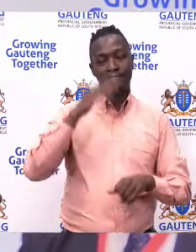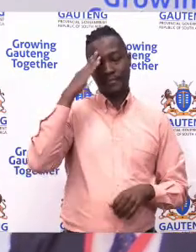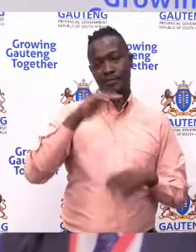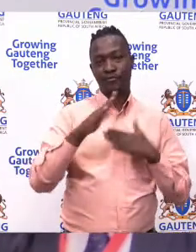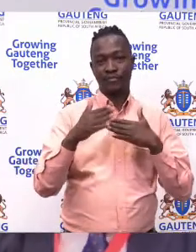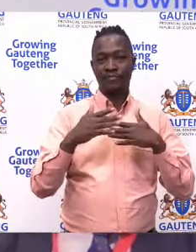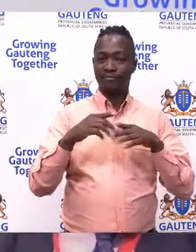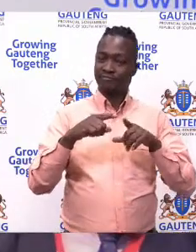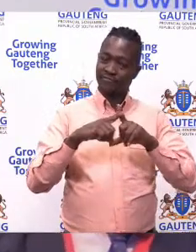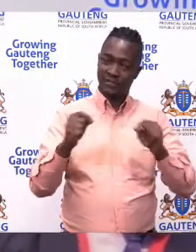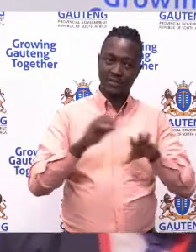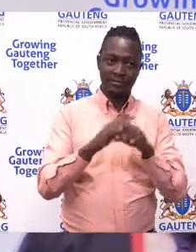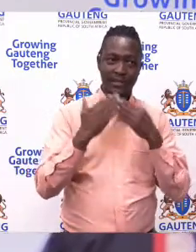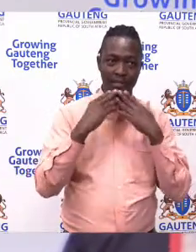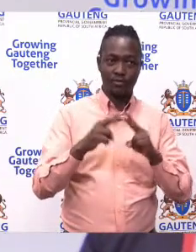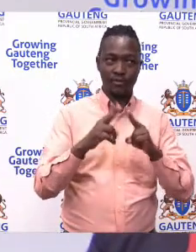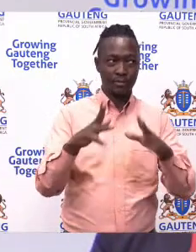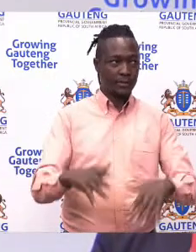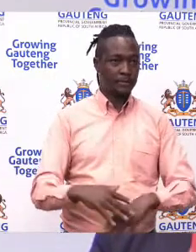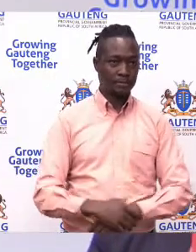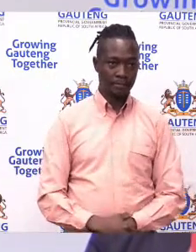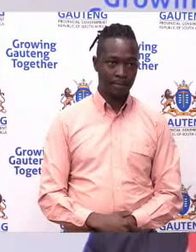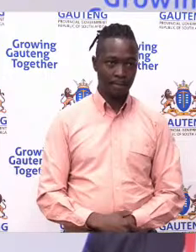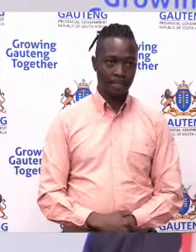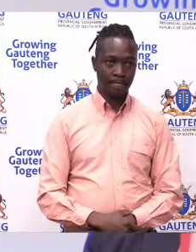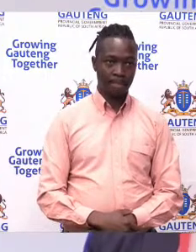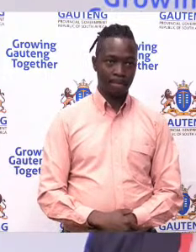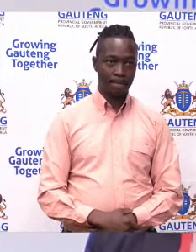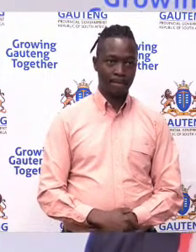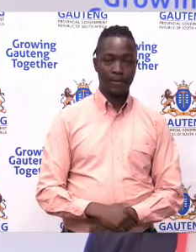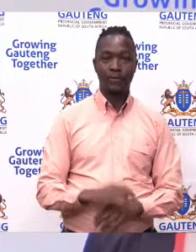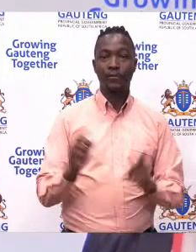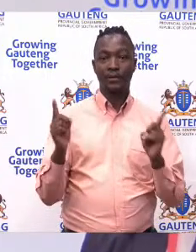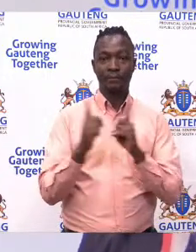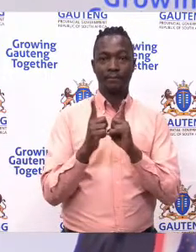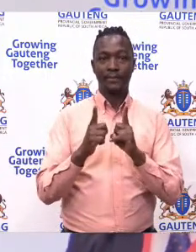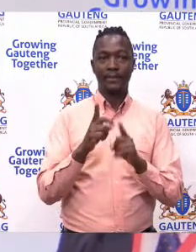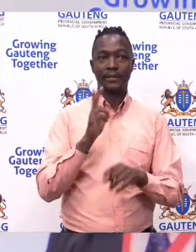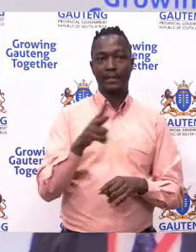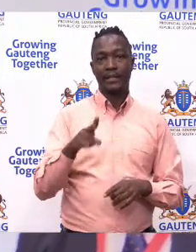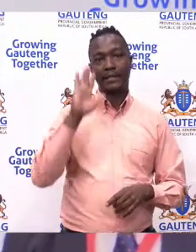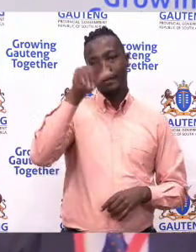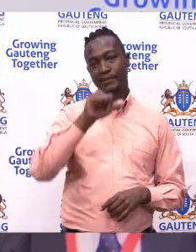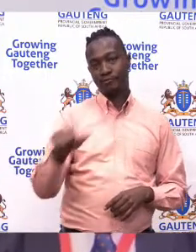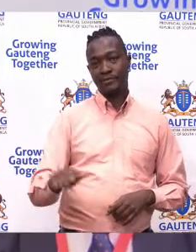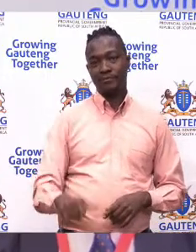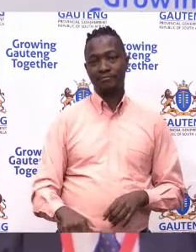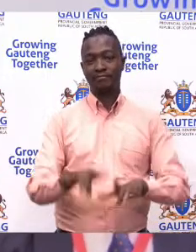Thank you very much. We will again next week.